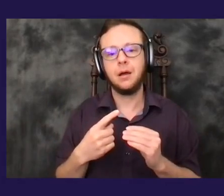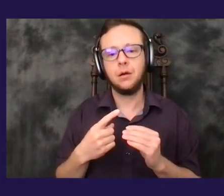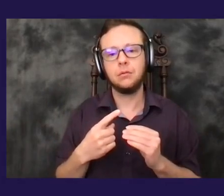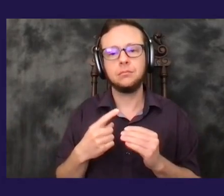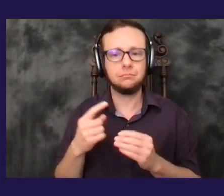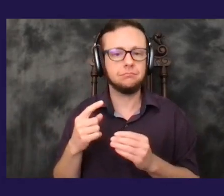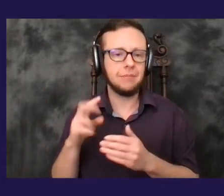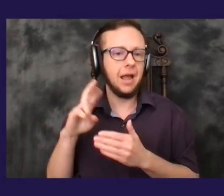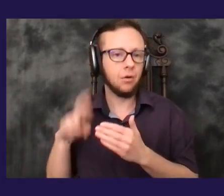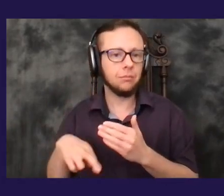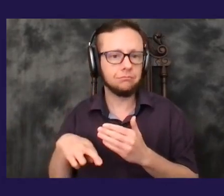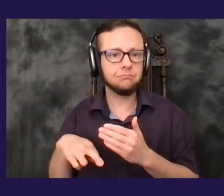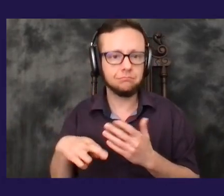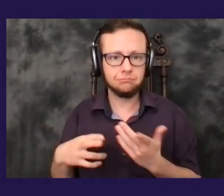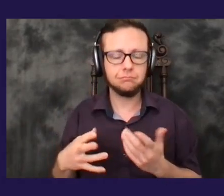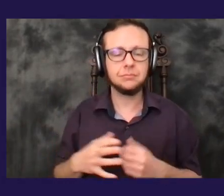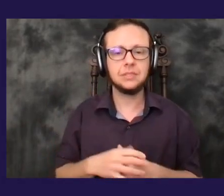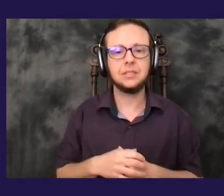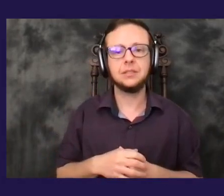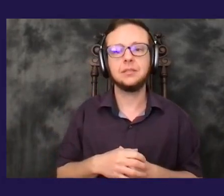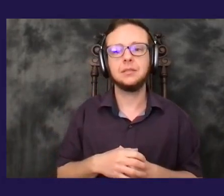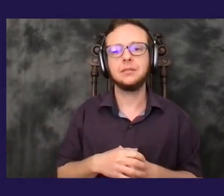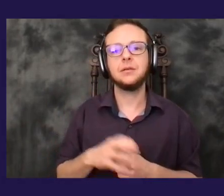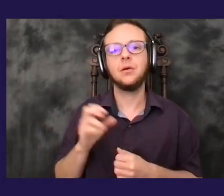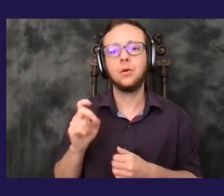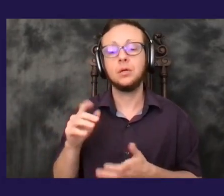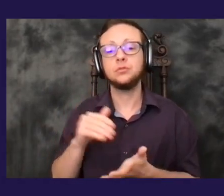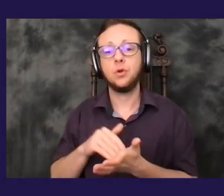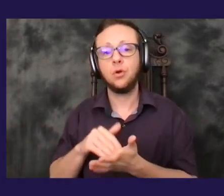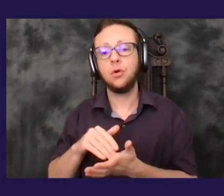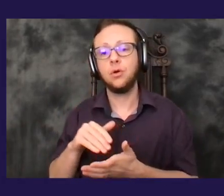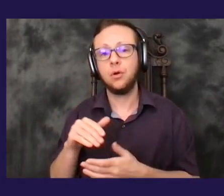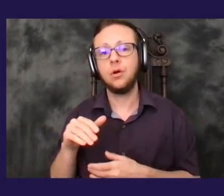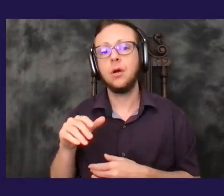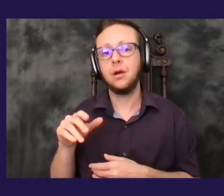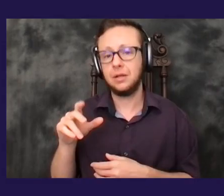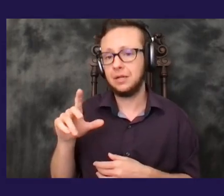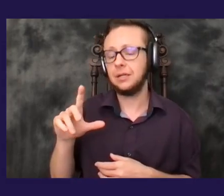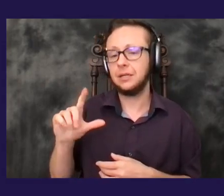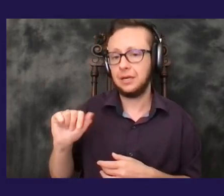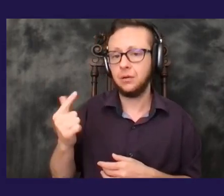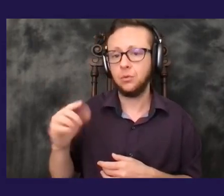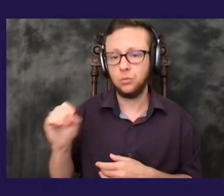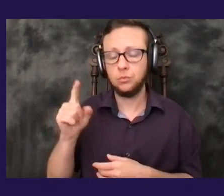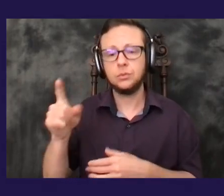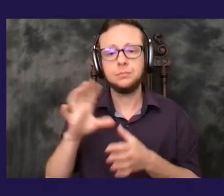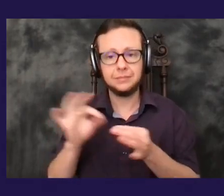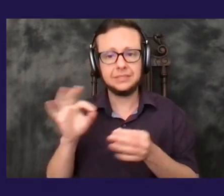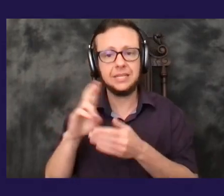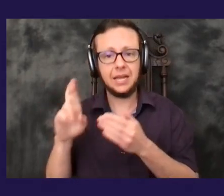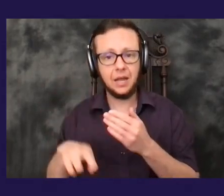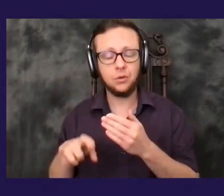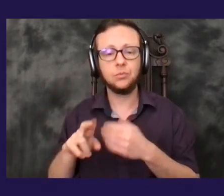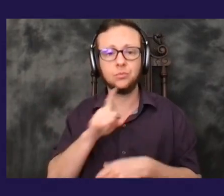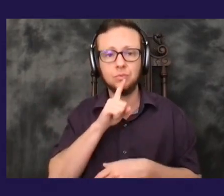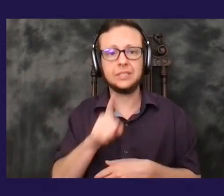outcomes. So, Dr. Legault, you mentioned outcomes, and really inspired by Eve's